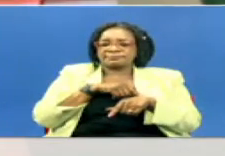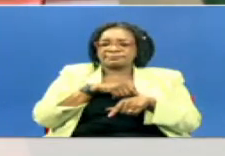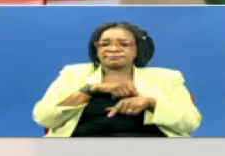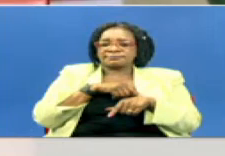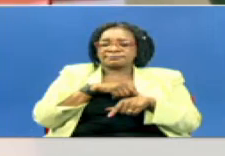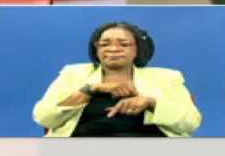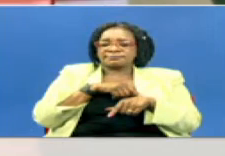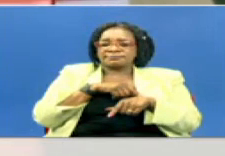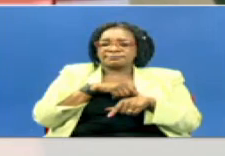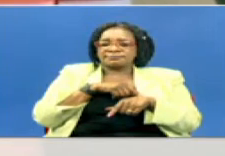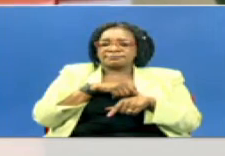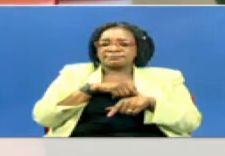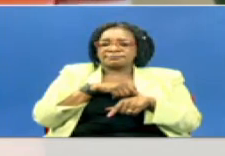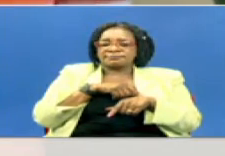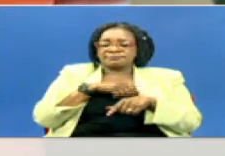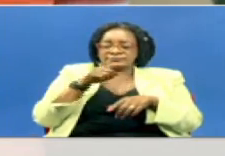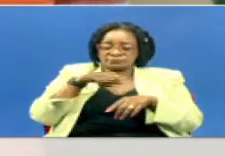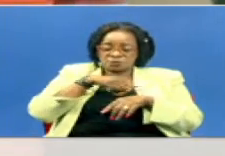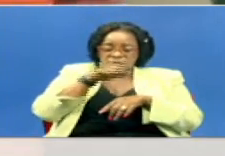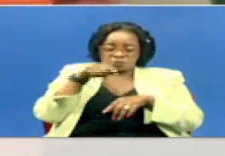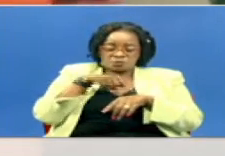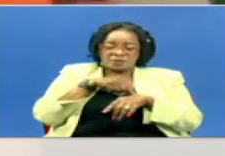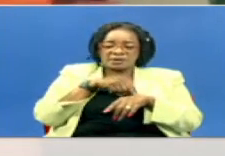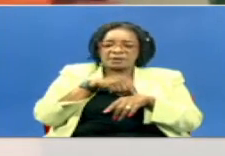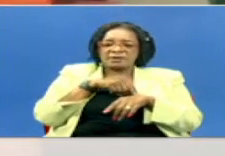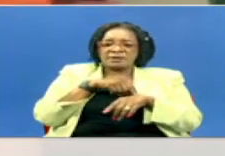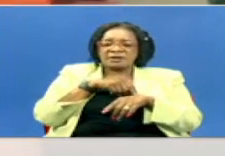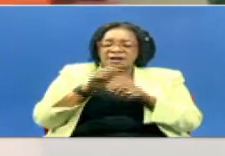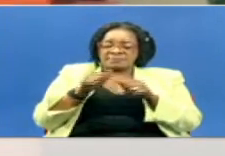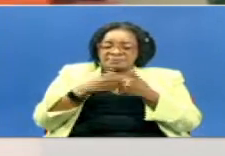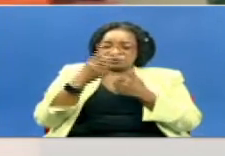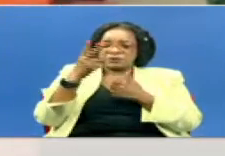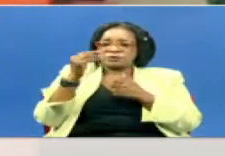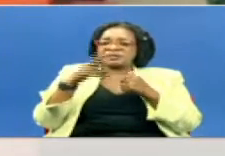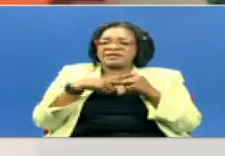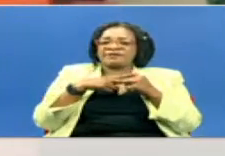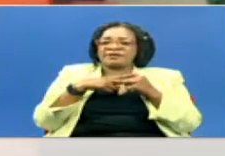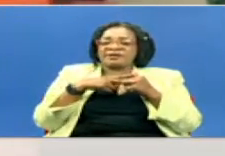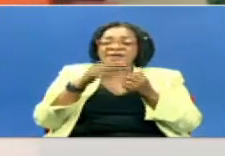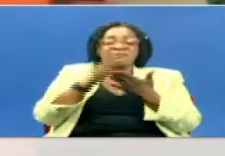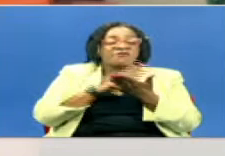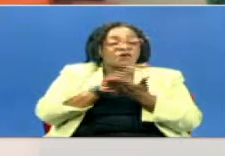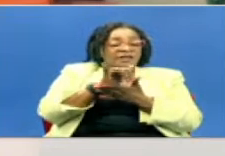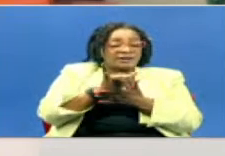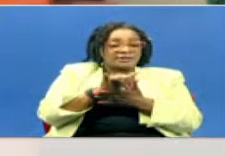happen? When the bell is rung in 2027, or even before then,